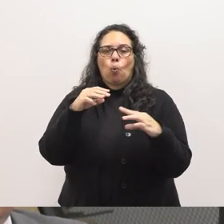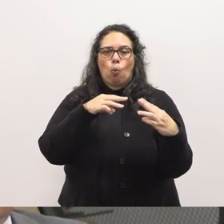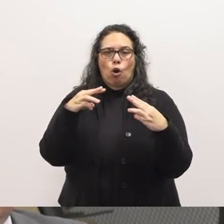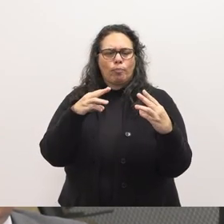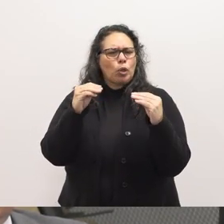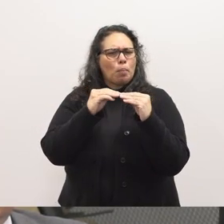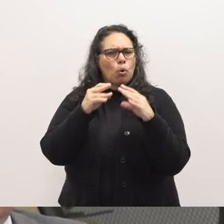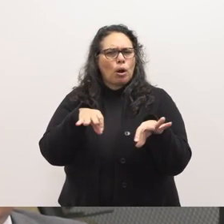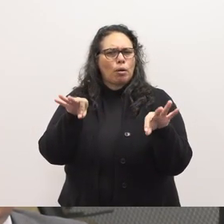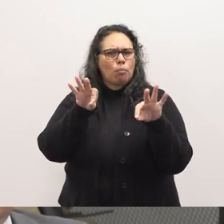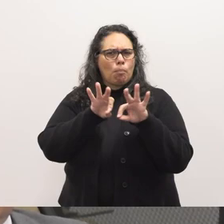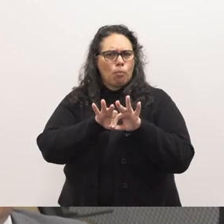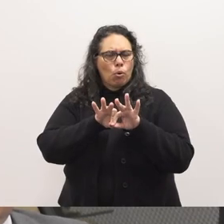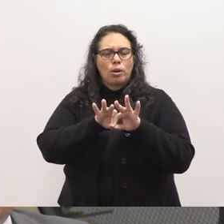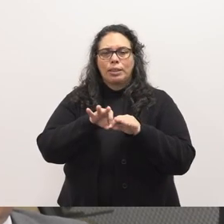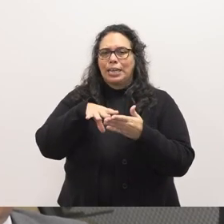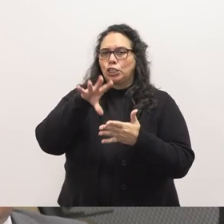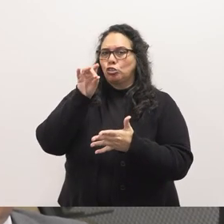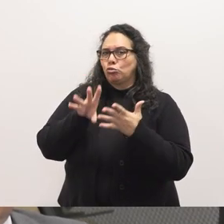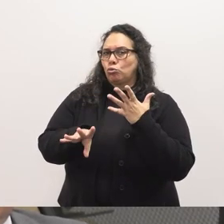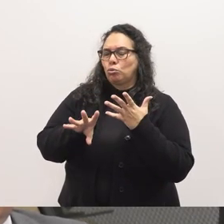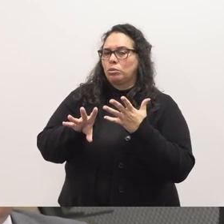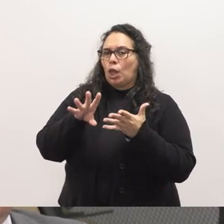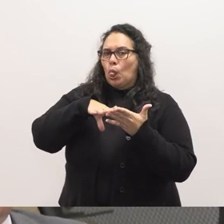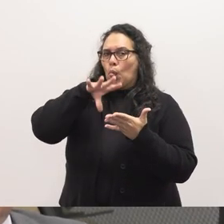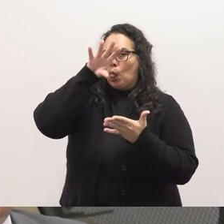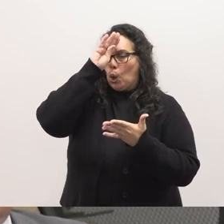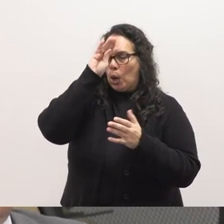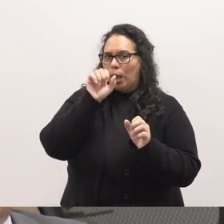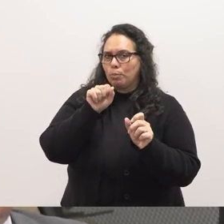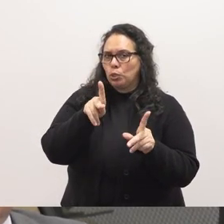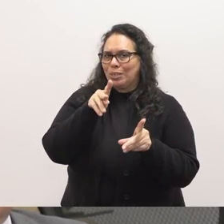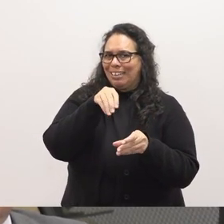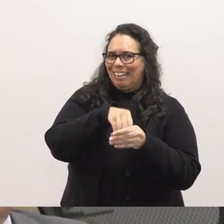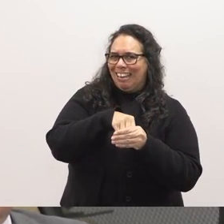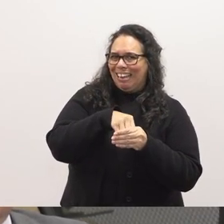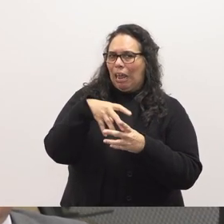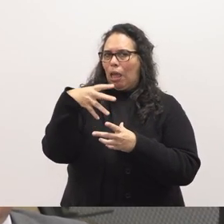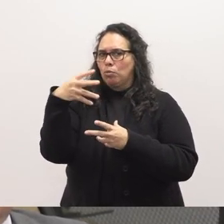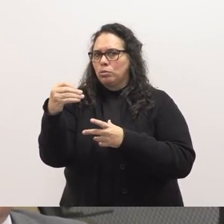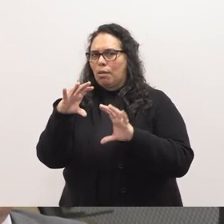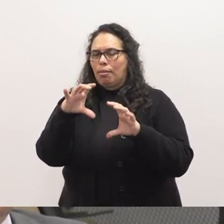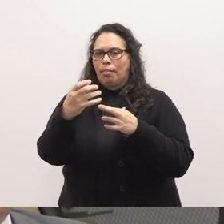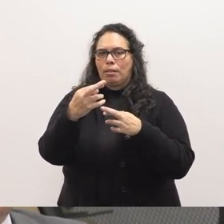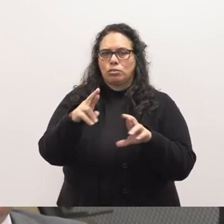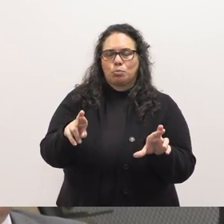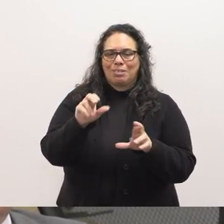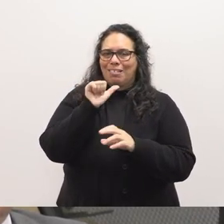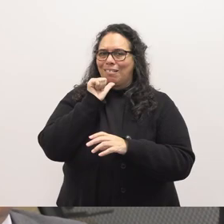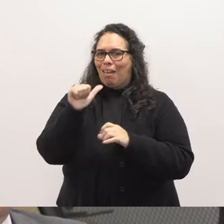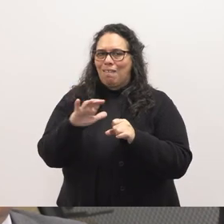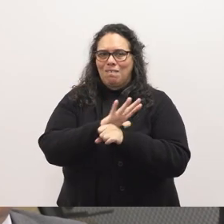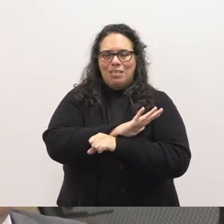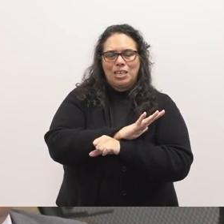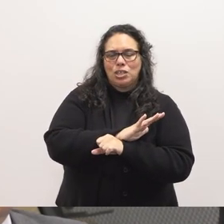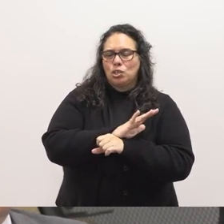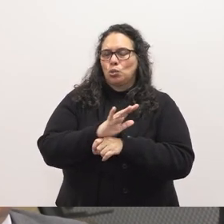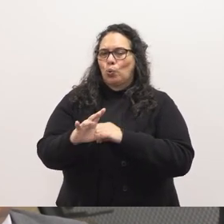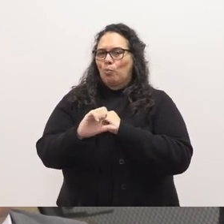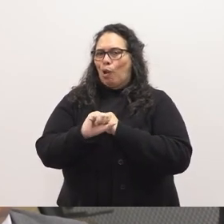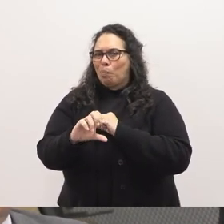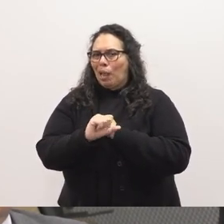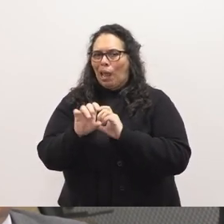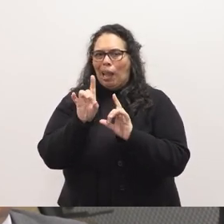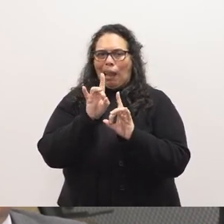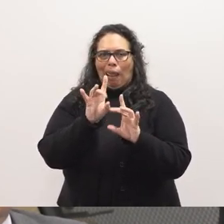learning opportunities, both in and out of the classroom, are not filled with propaganda, hate, and false narratives. We know that this